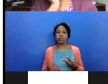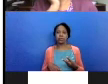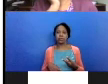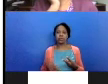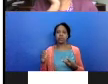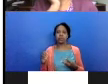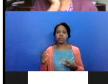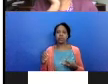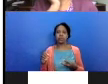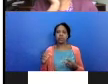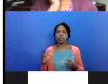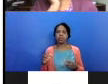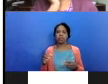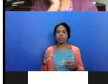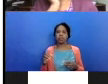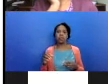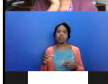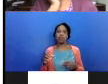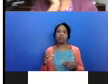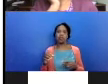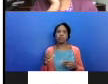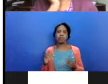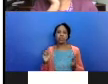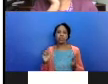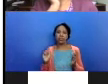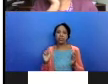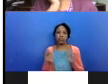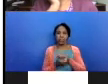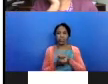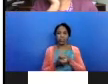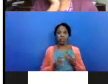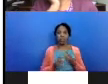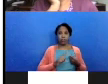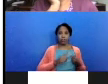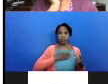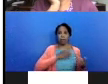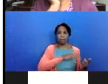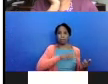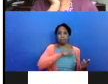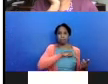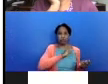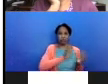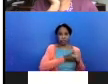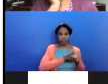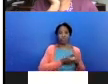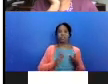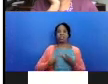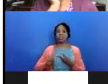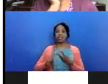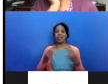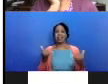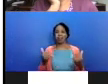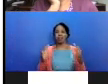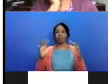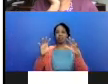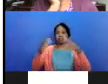what kind of relationship, rather than assuming that you want power and control and then taking the conversation from there. I just started asking the guys, what do you want? What is important to